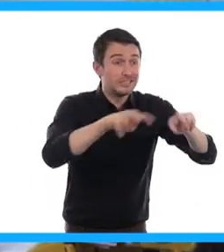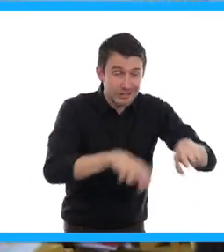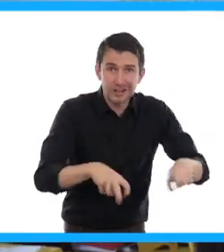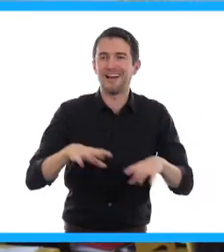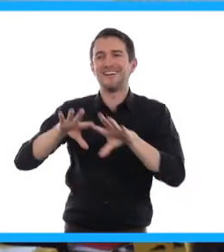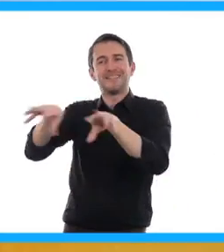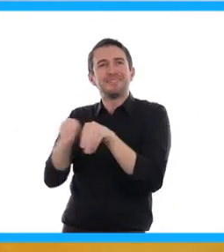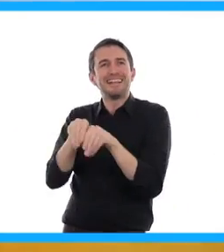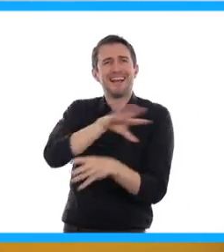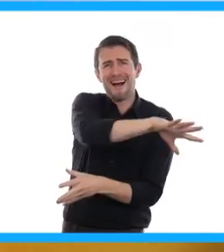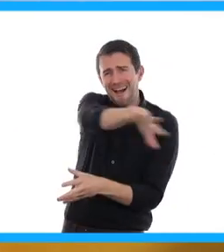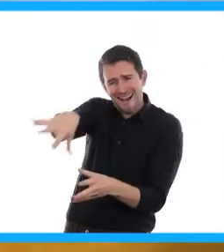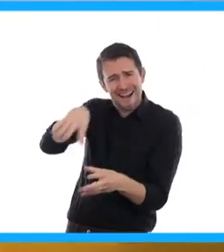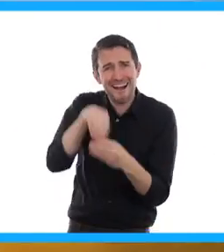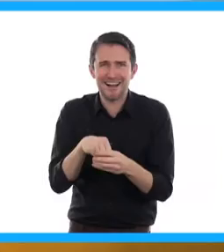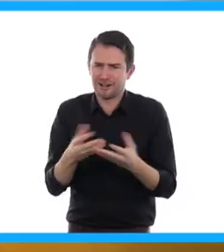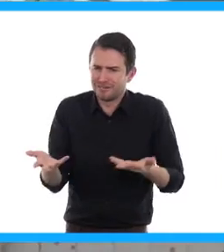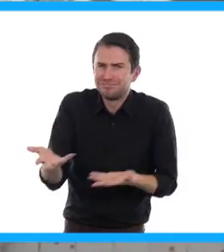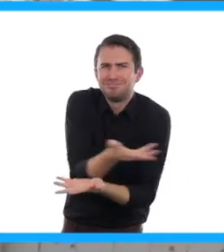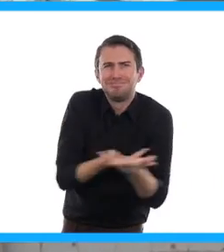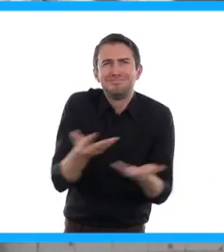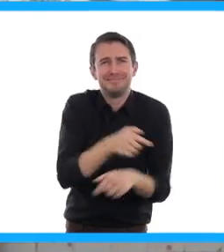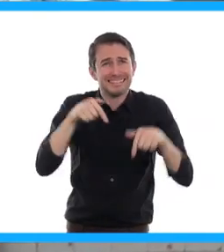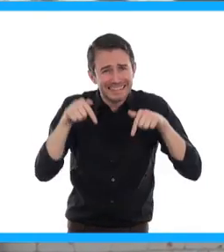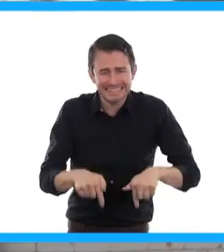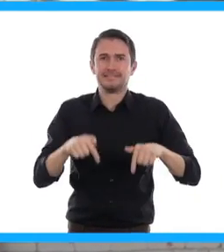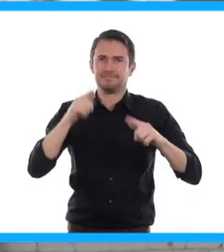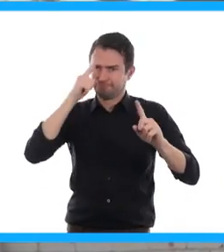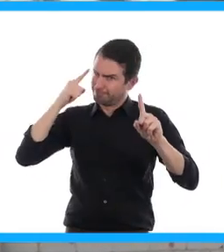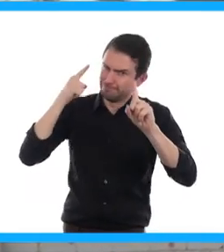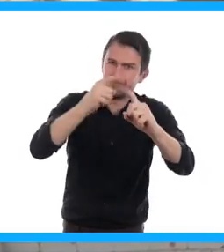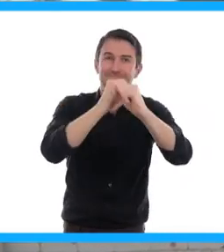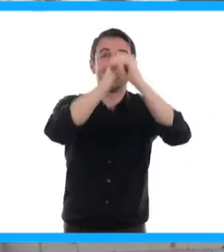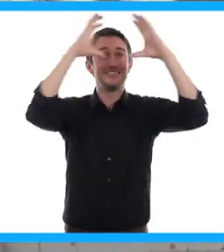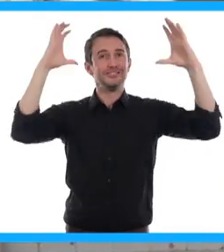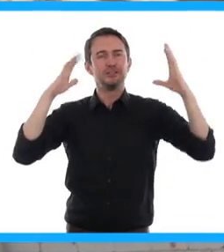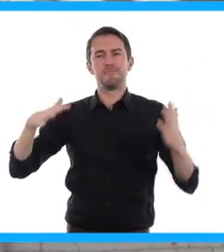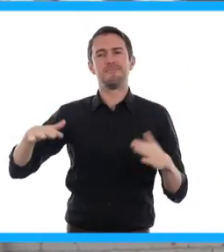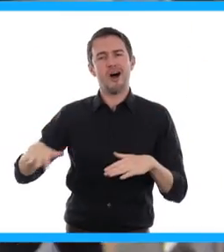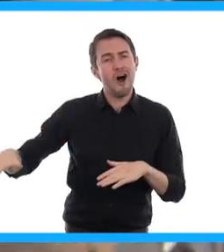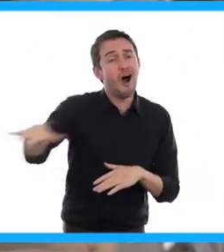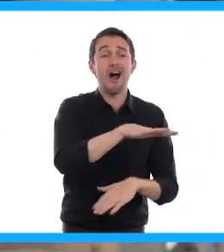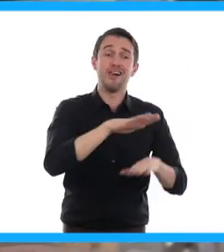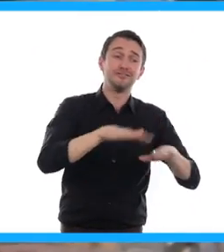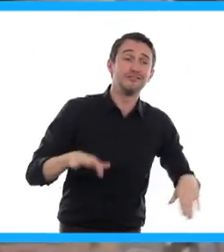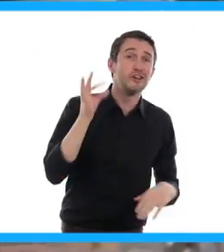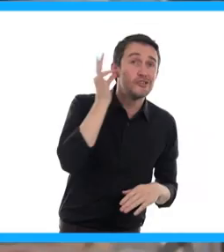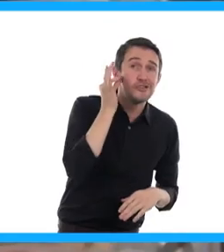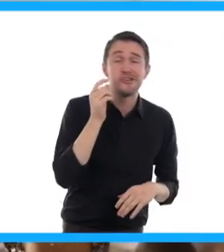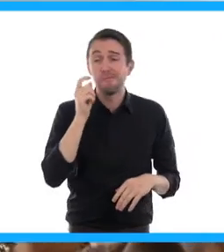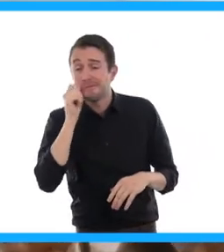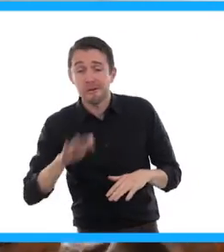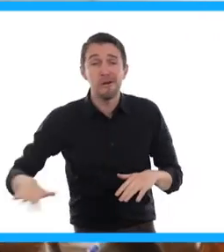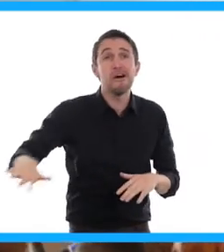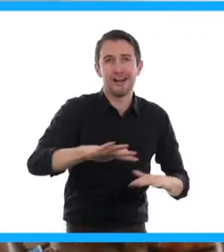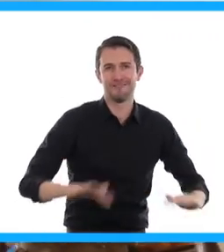The international community has a shared vision of a just and equitable world, a world in which every